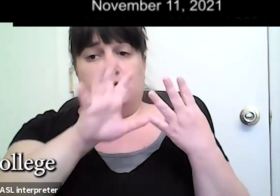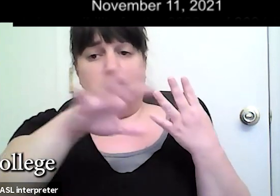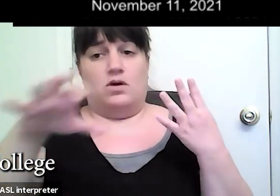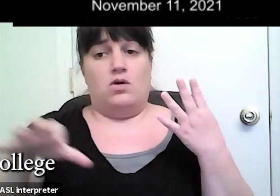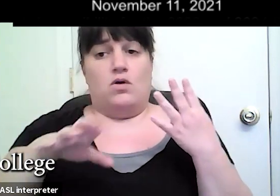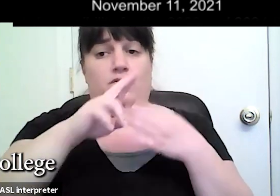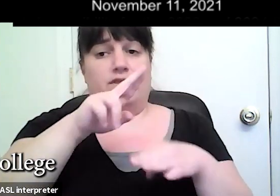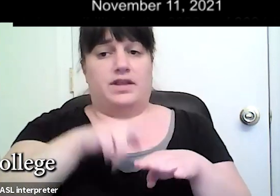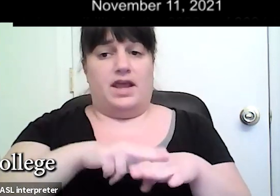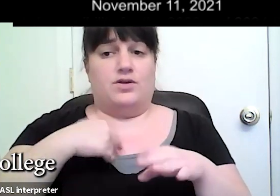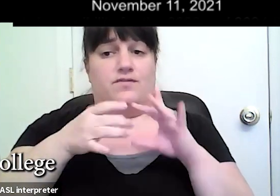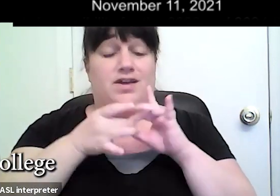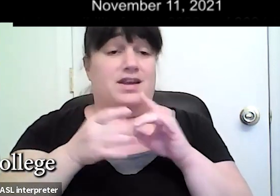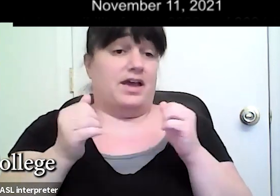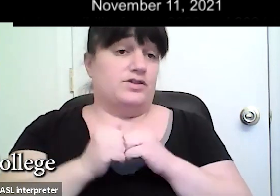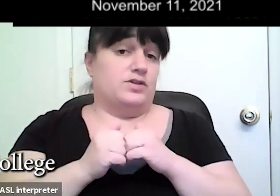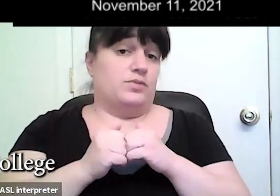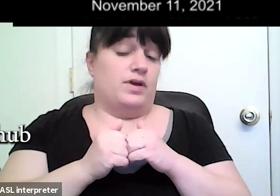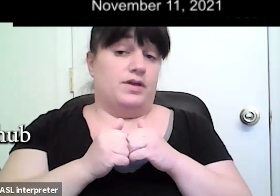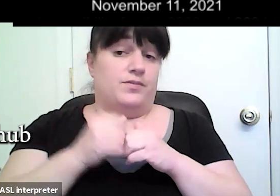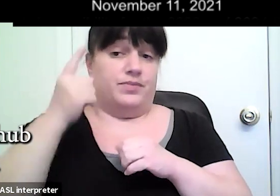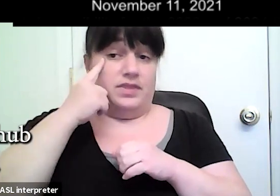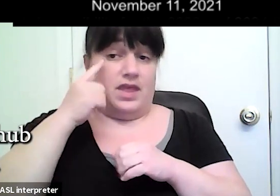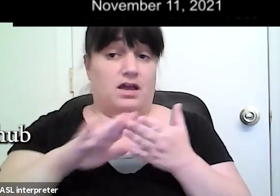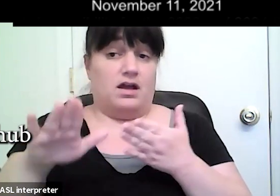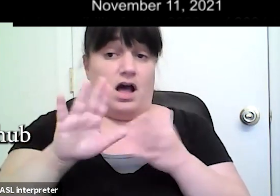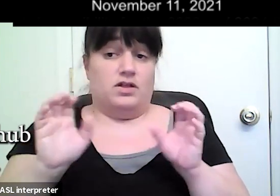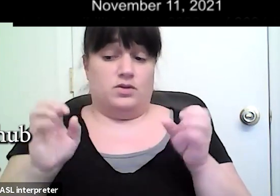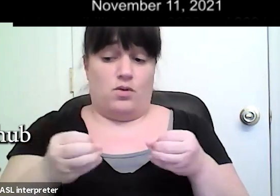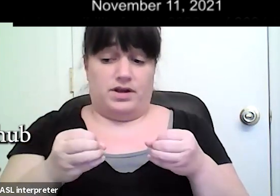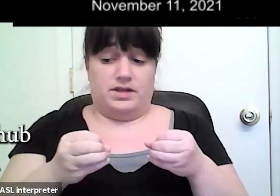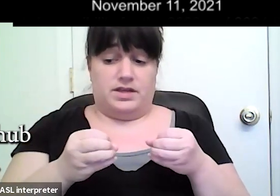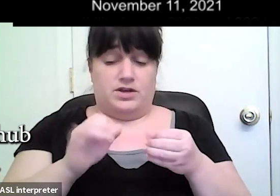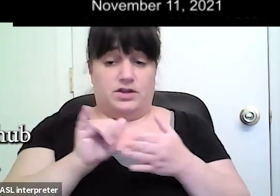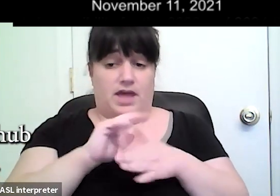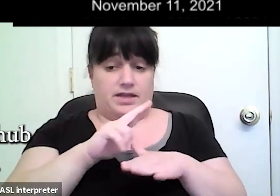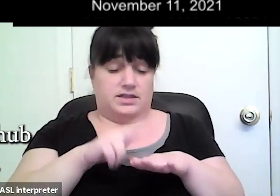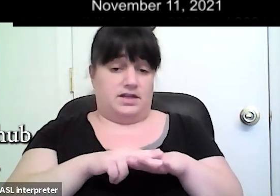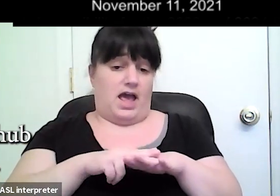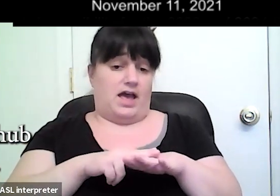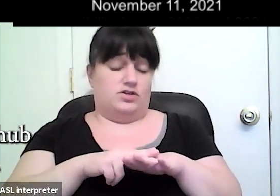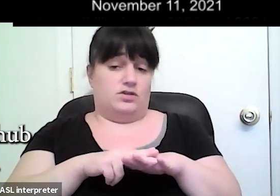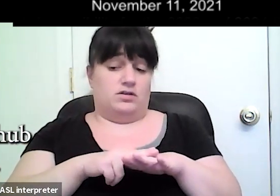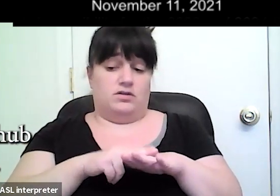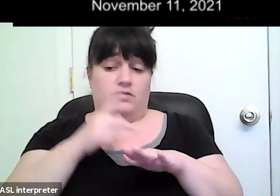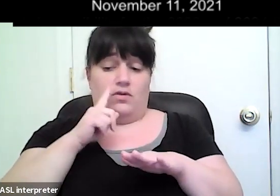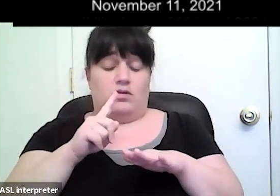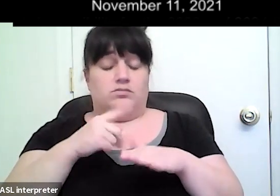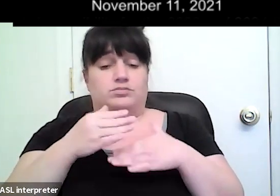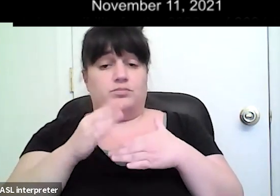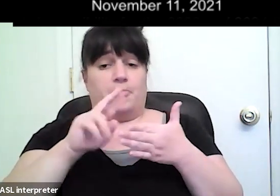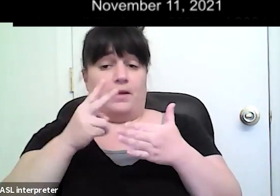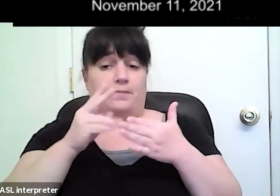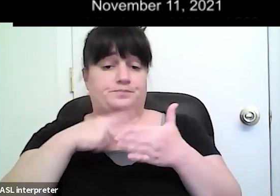nation. We have connections with the Think College organization, which is the national hub for all post-secondary programs, but then we